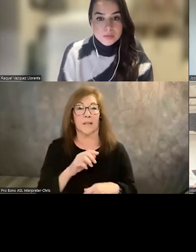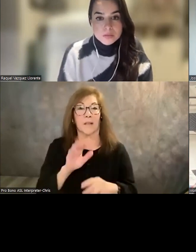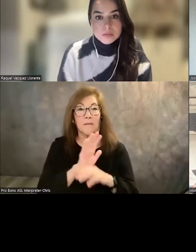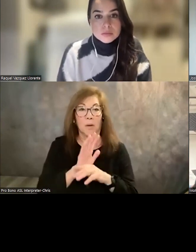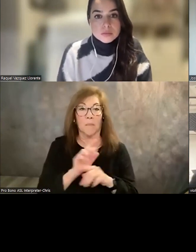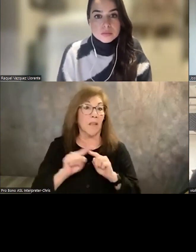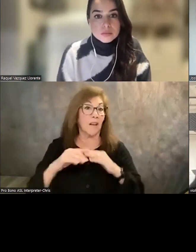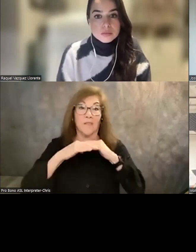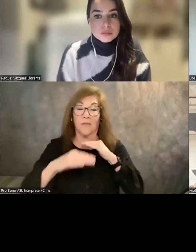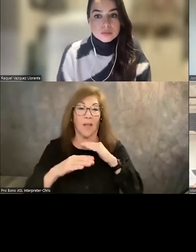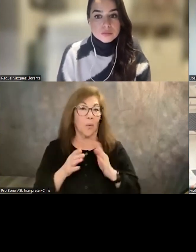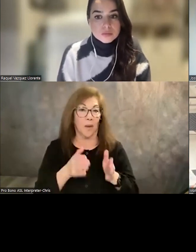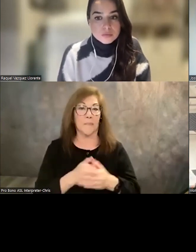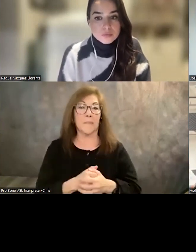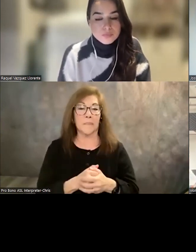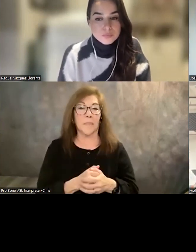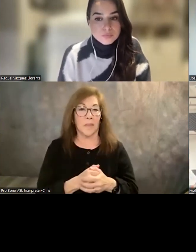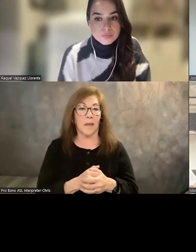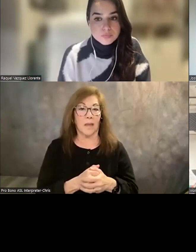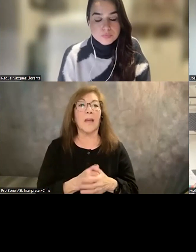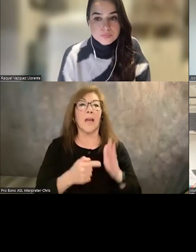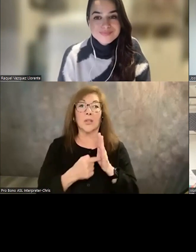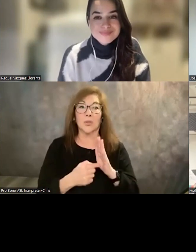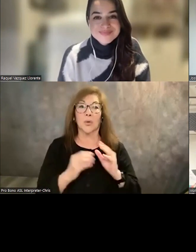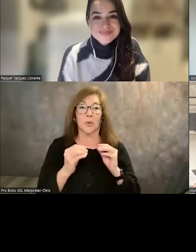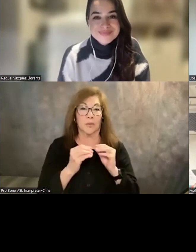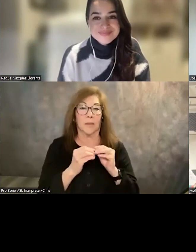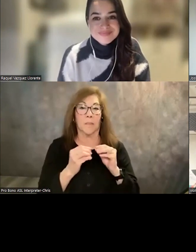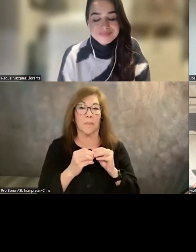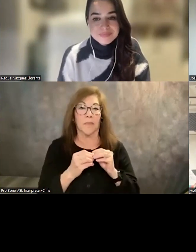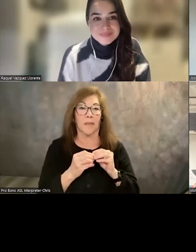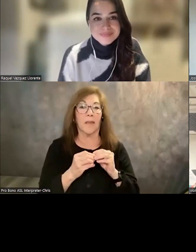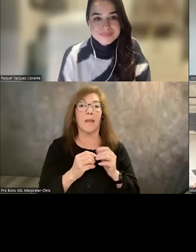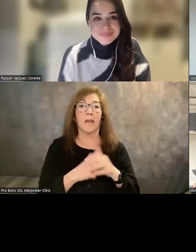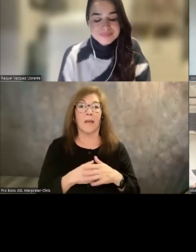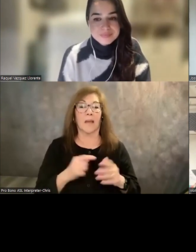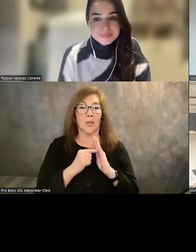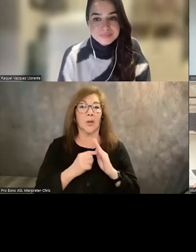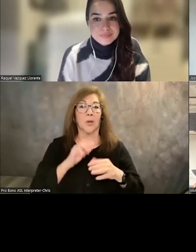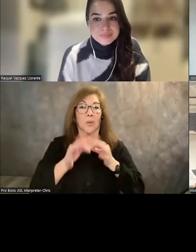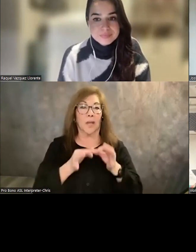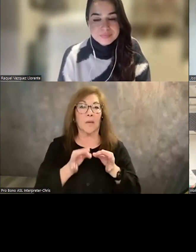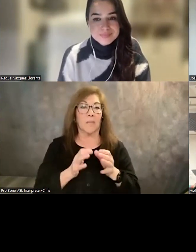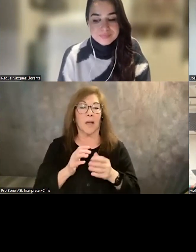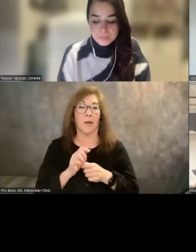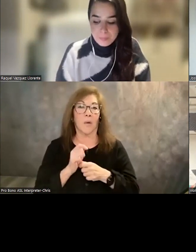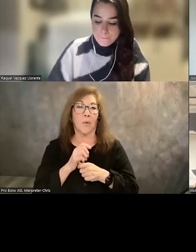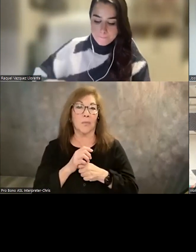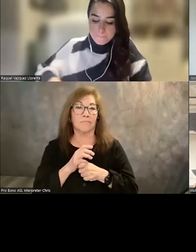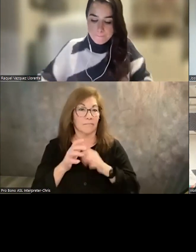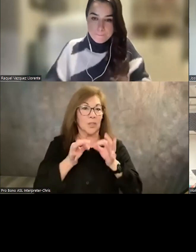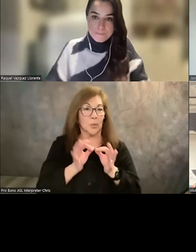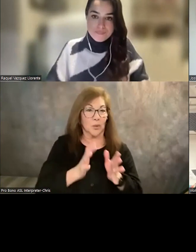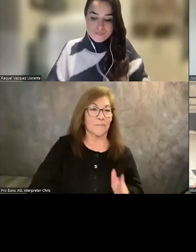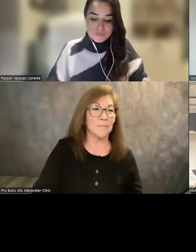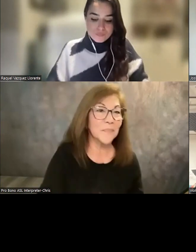way. And I can show you a little bit. I start creating my own grandmothers. I'll see